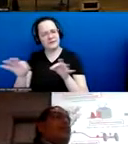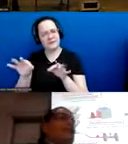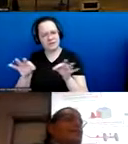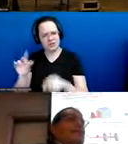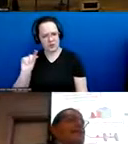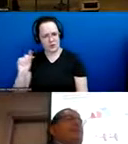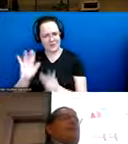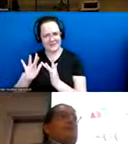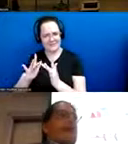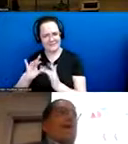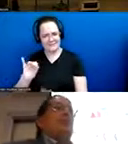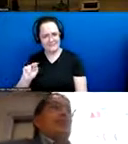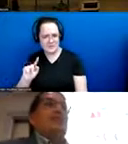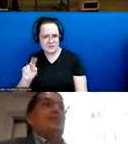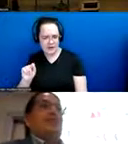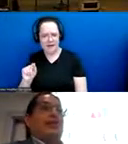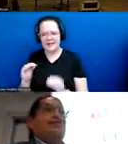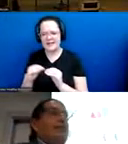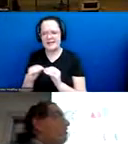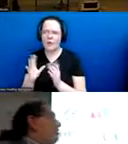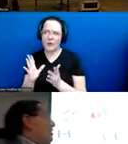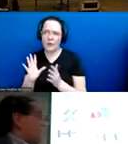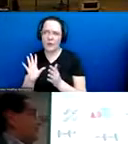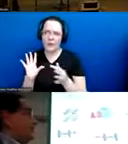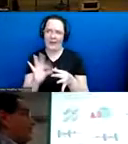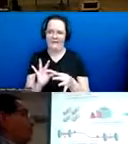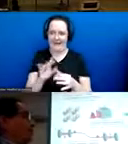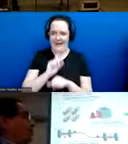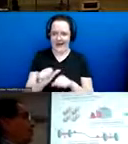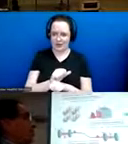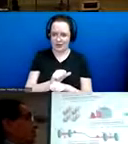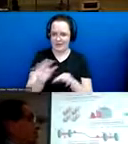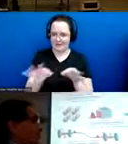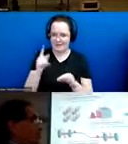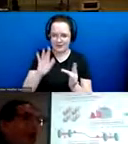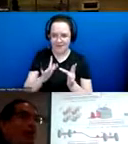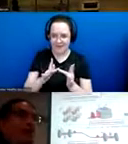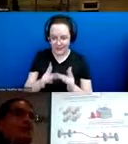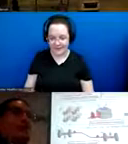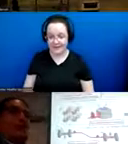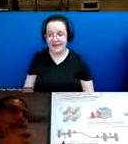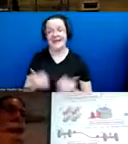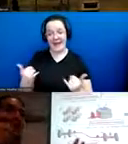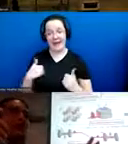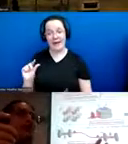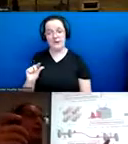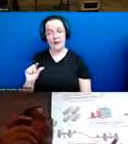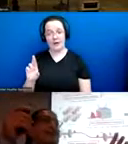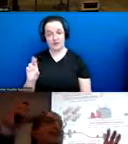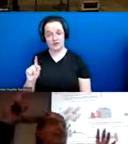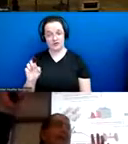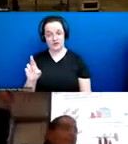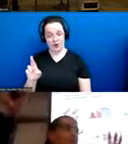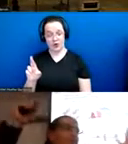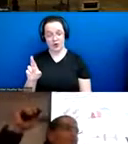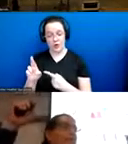more relevant to the actual definition of the internet, in which now you have quantum routers that allow you then to